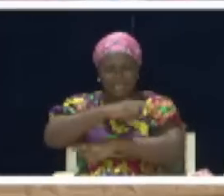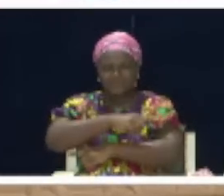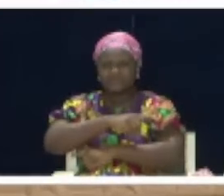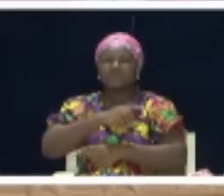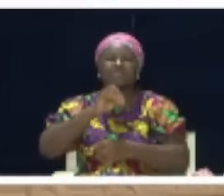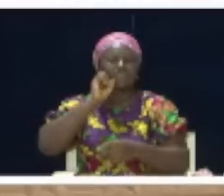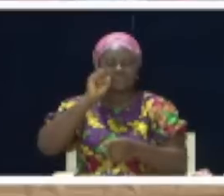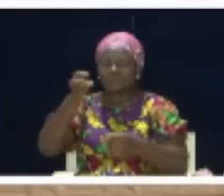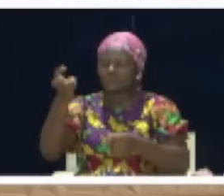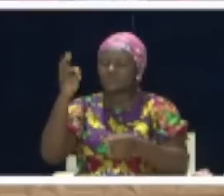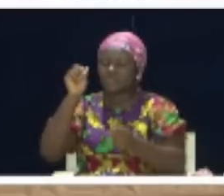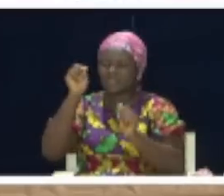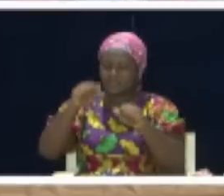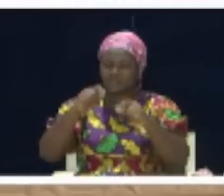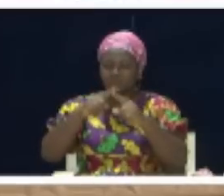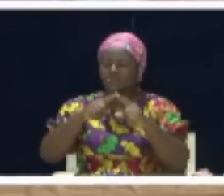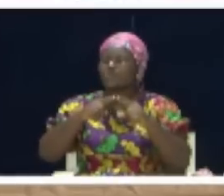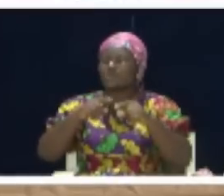life.